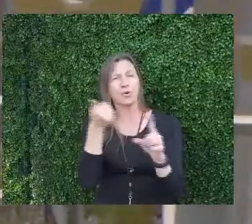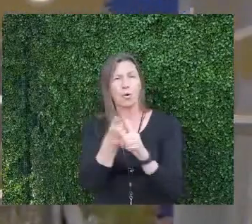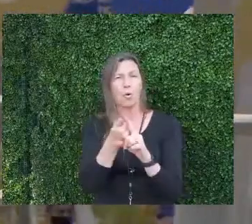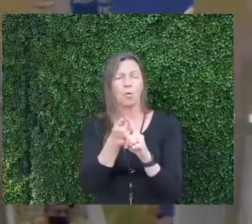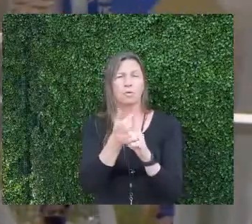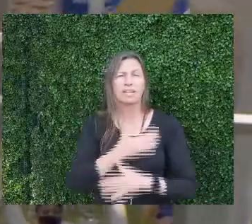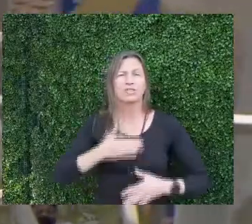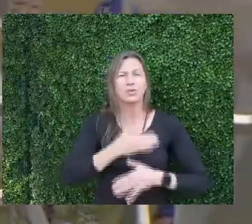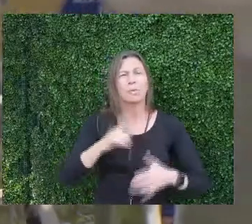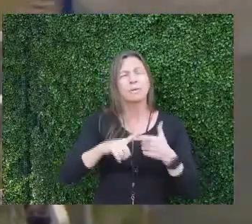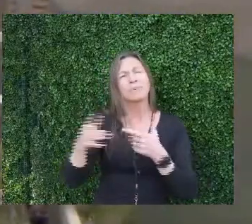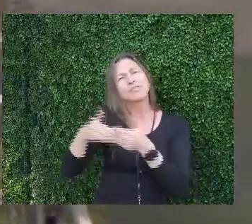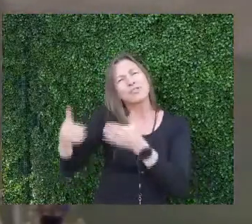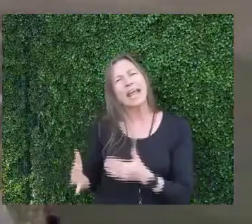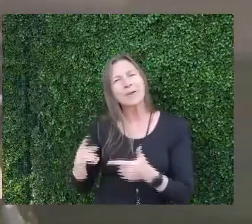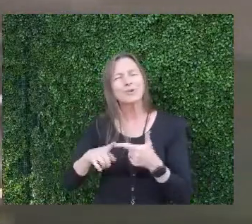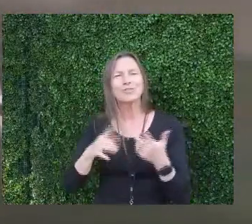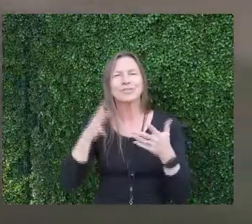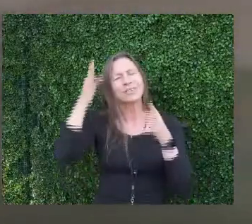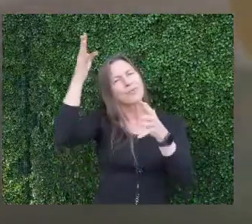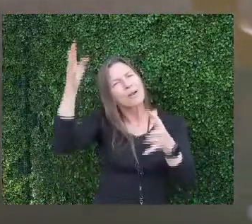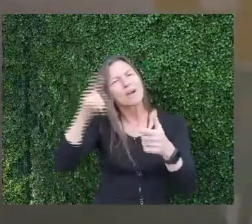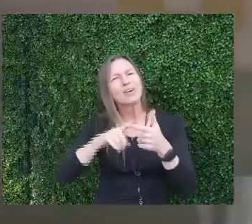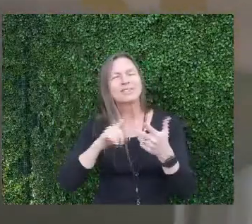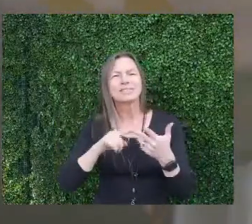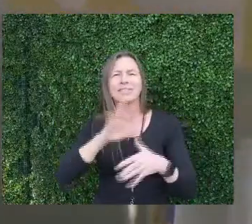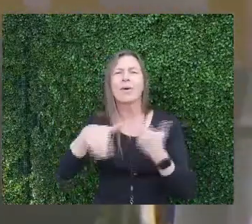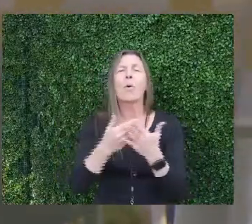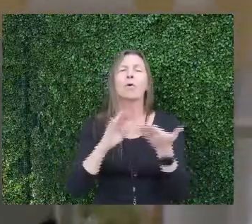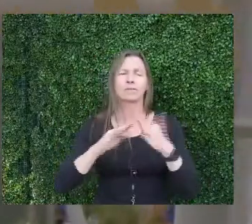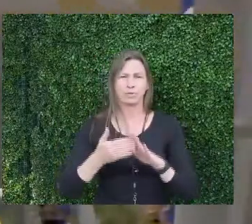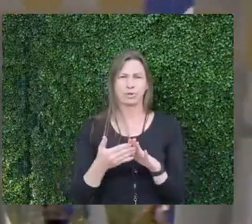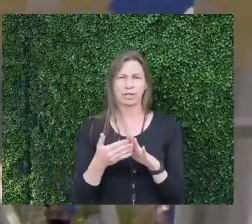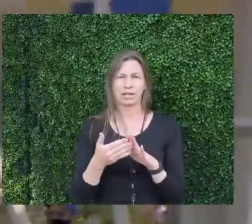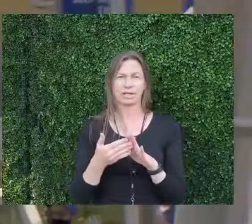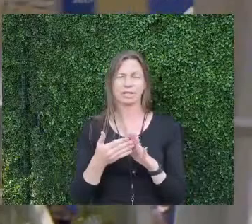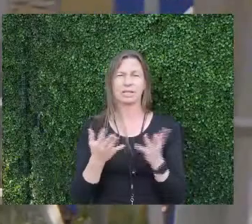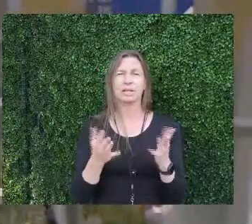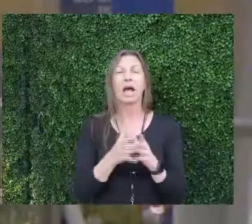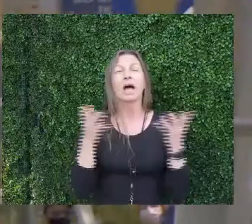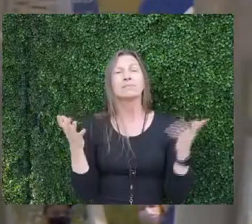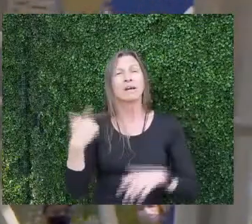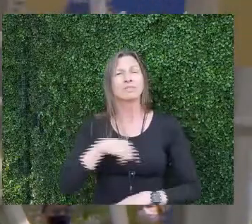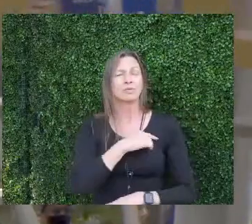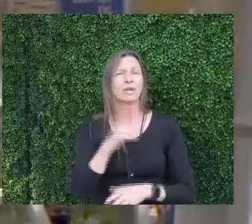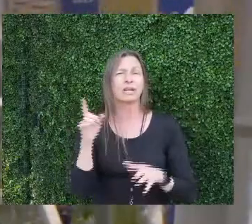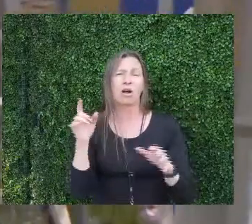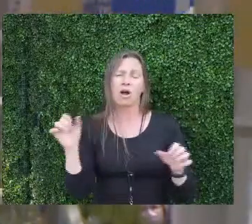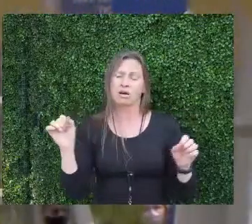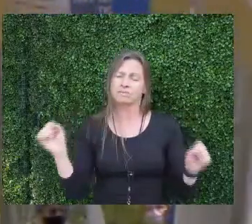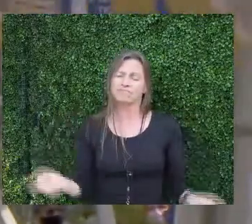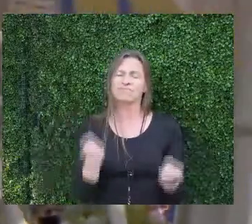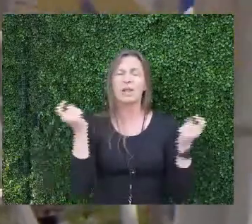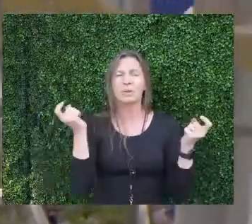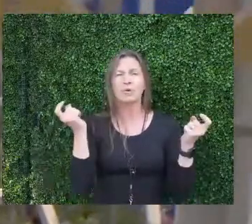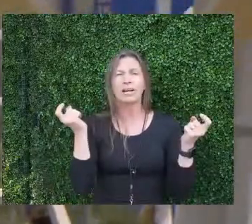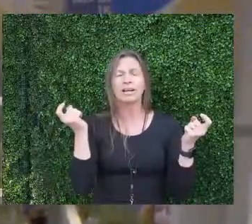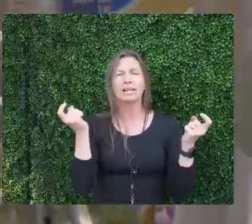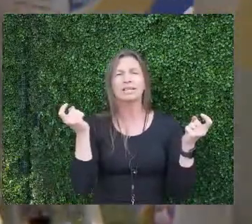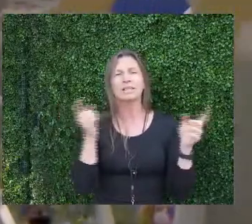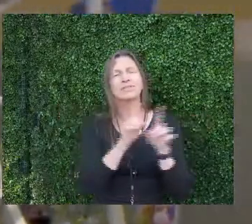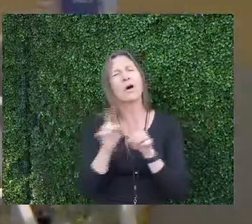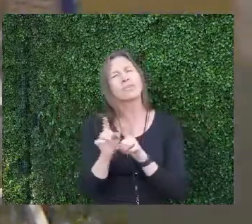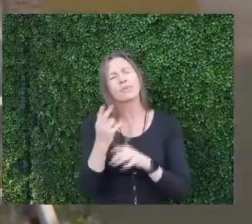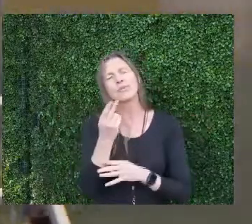neighbors, grandparents, and entire community. Folks, as much as we are celebrating, there's also the humility